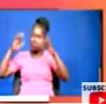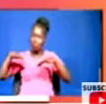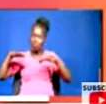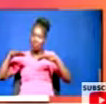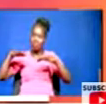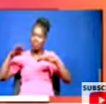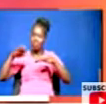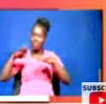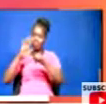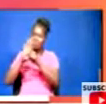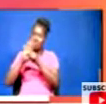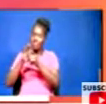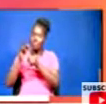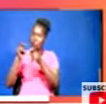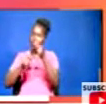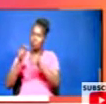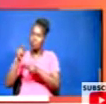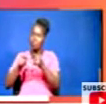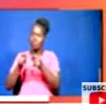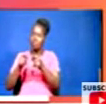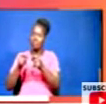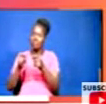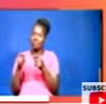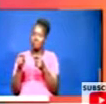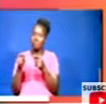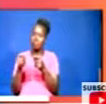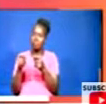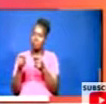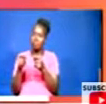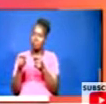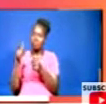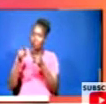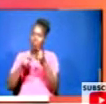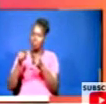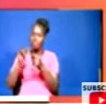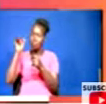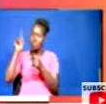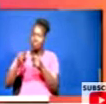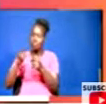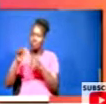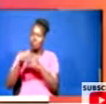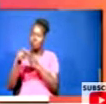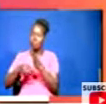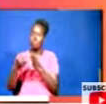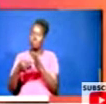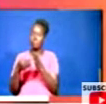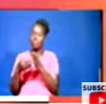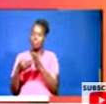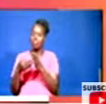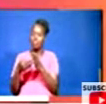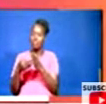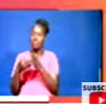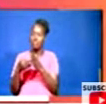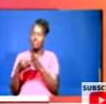where there is a lot of dairy production, I mean production of milk, you find that milk cannot even reach the factories or the processing